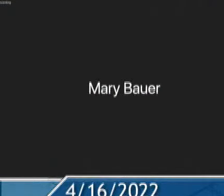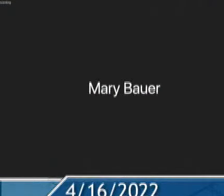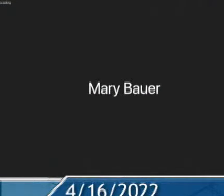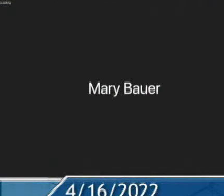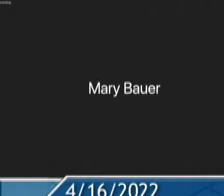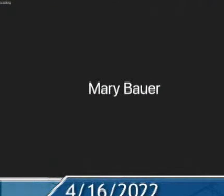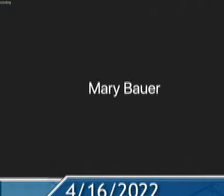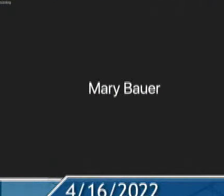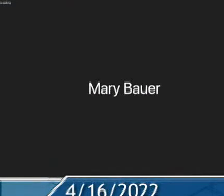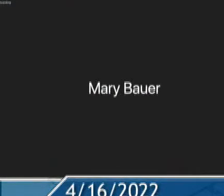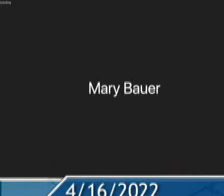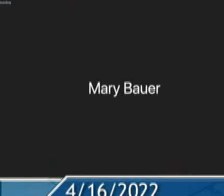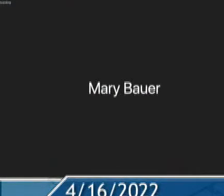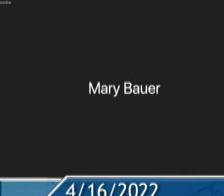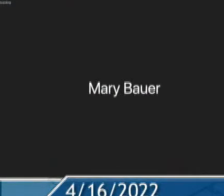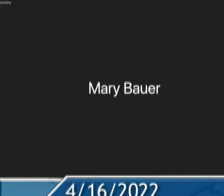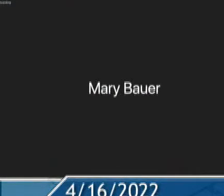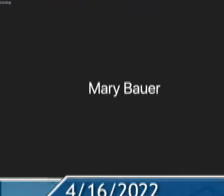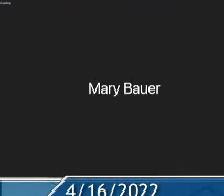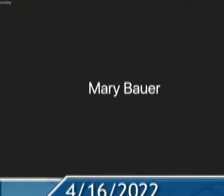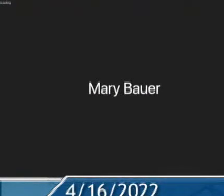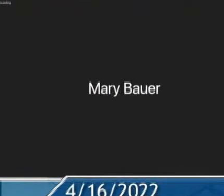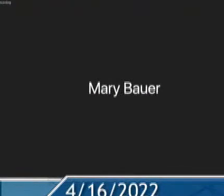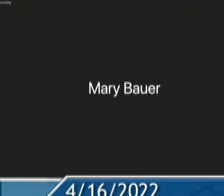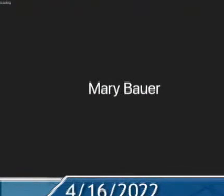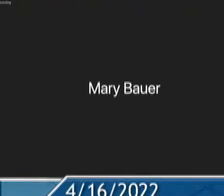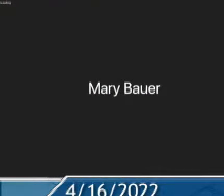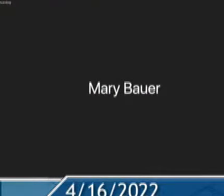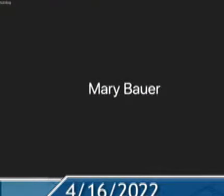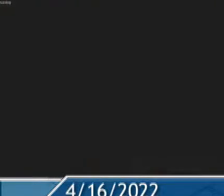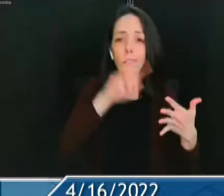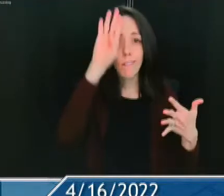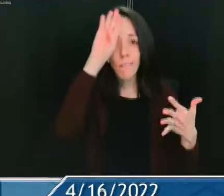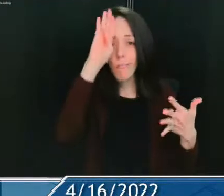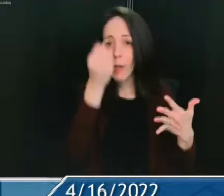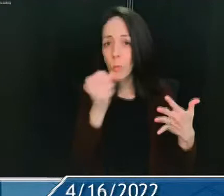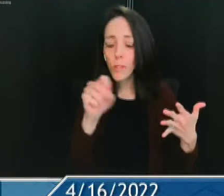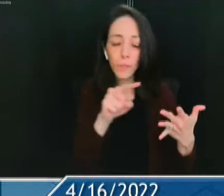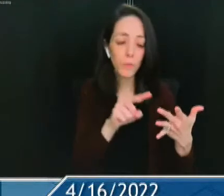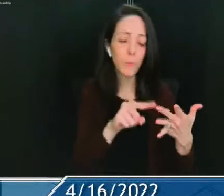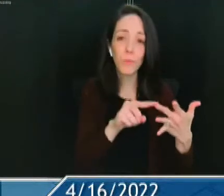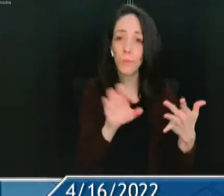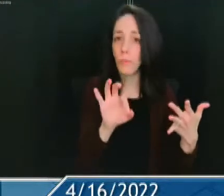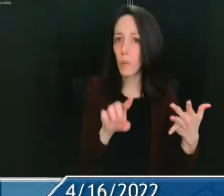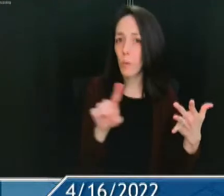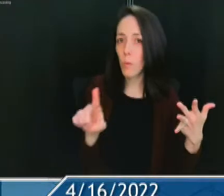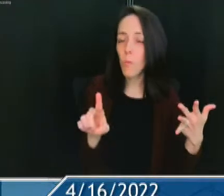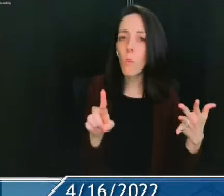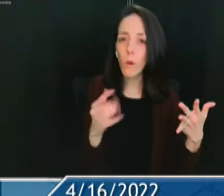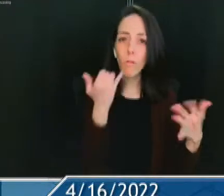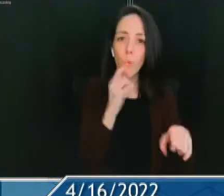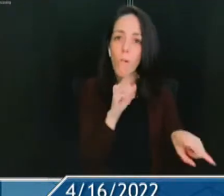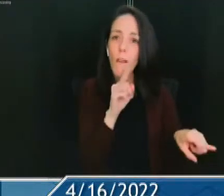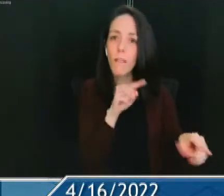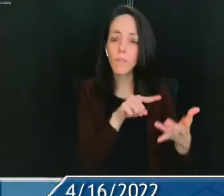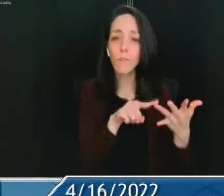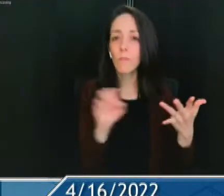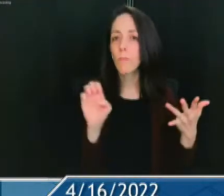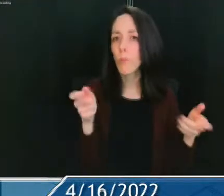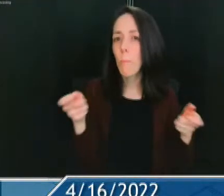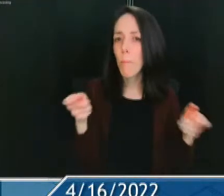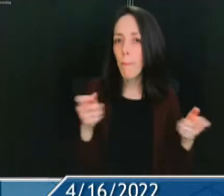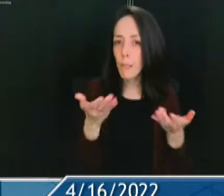city provide. It includes our Portland Police Bureau, Portland Fire and Rescue, our 911 call taking service, as well as emergency management